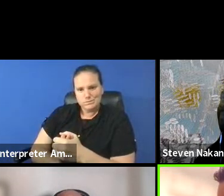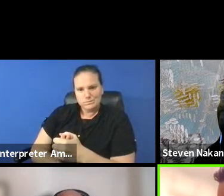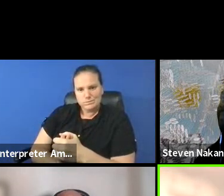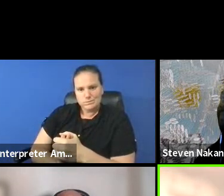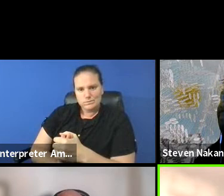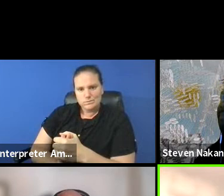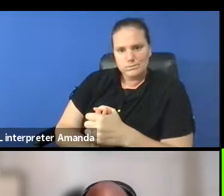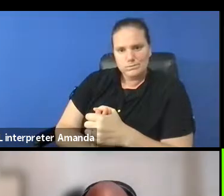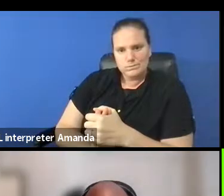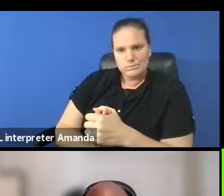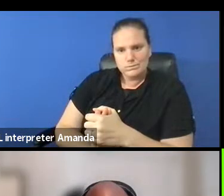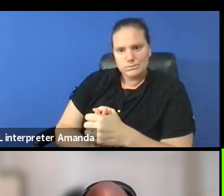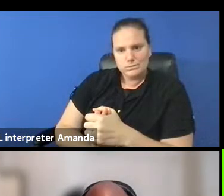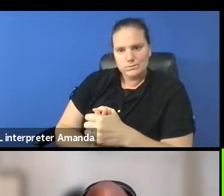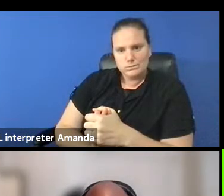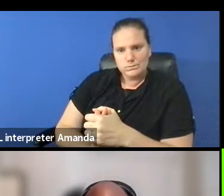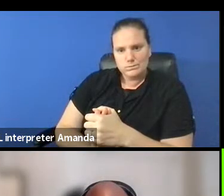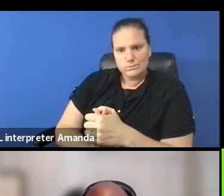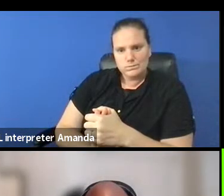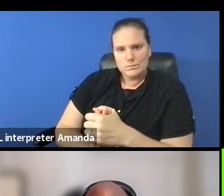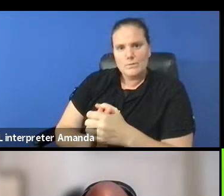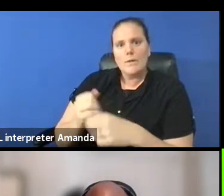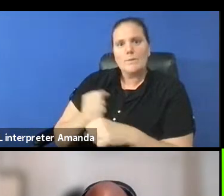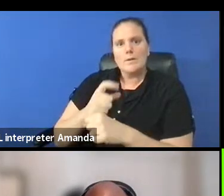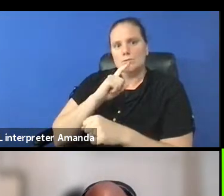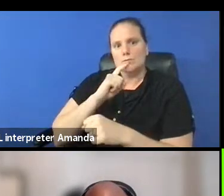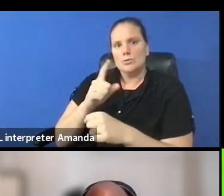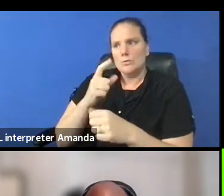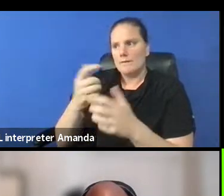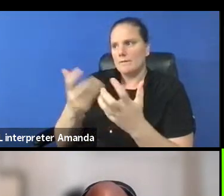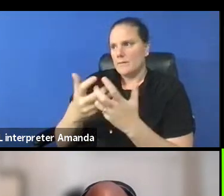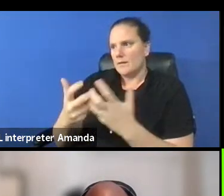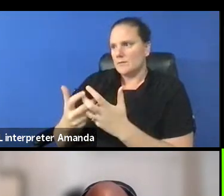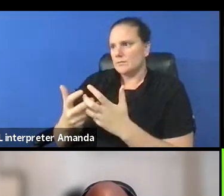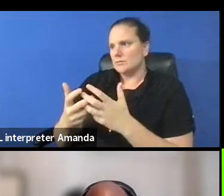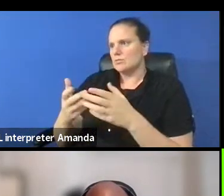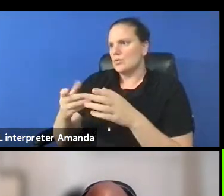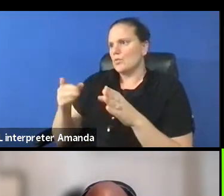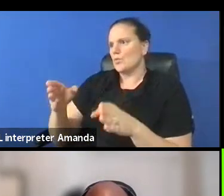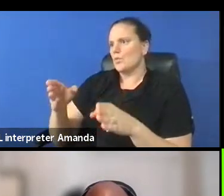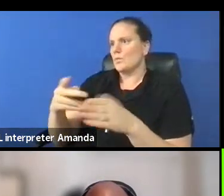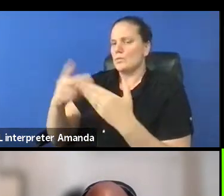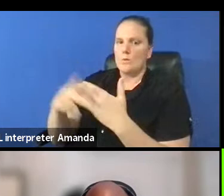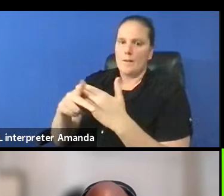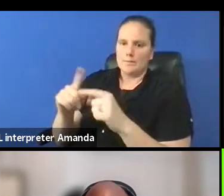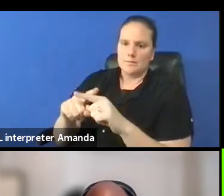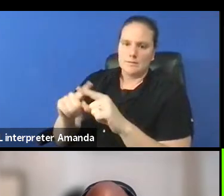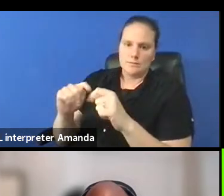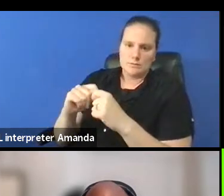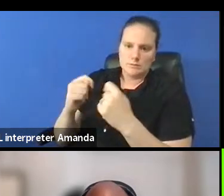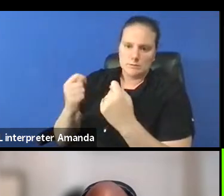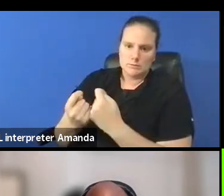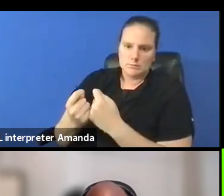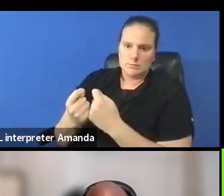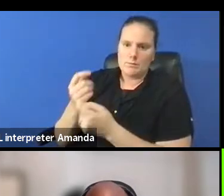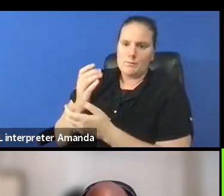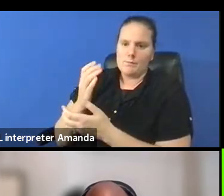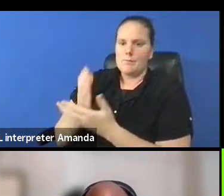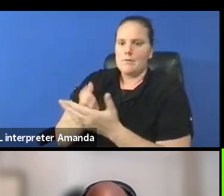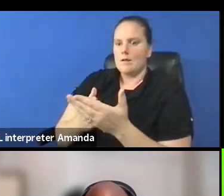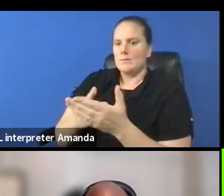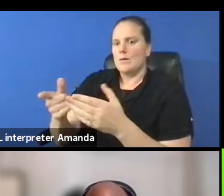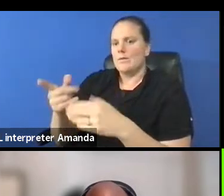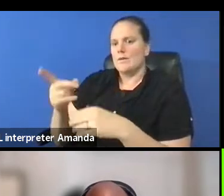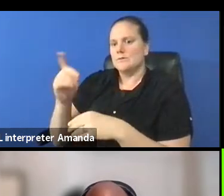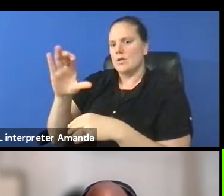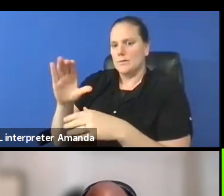let's see, just making sure that we have alignment across the program and the various different teams, which is to some extent called out in the document, but like, how do